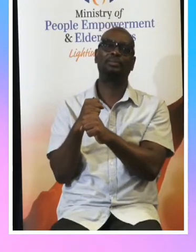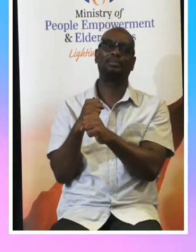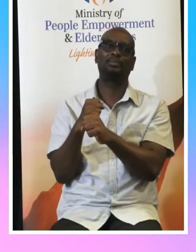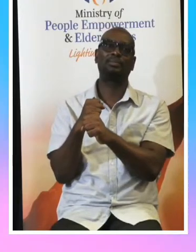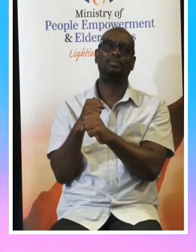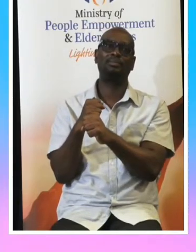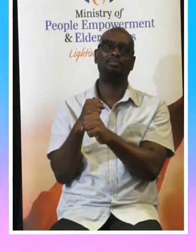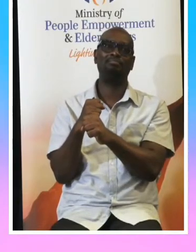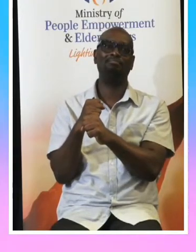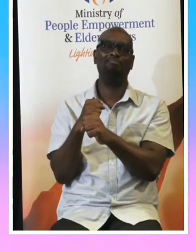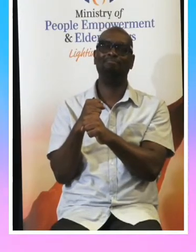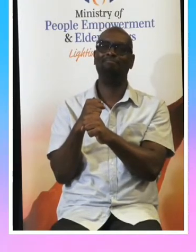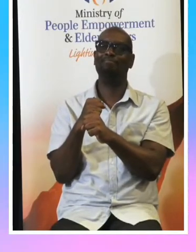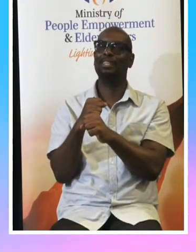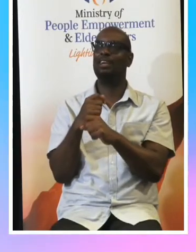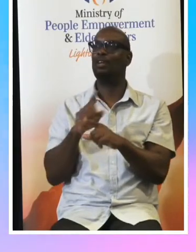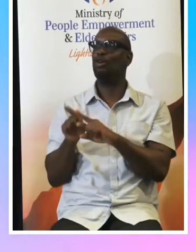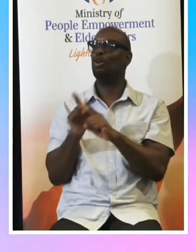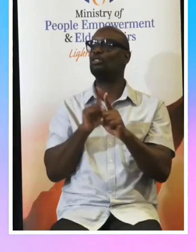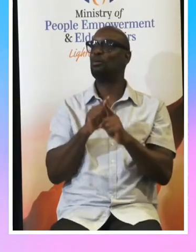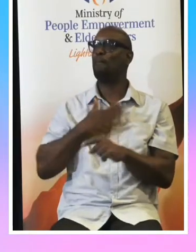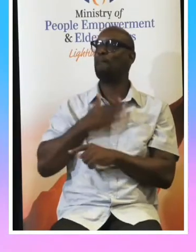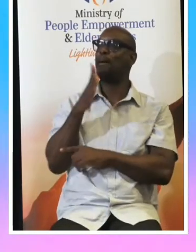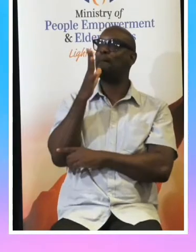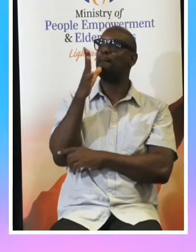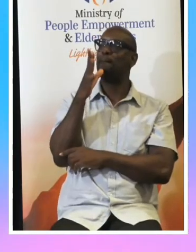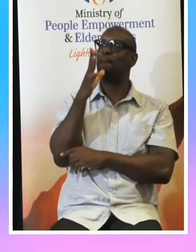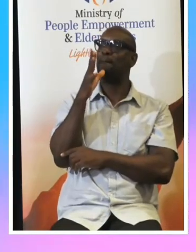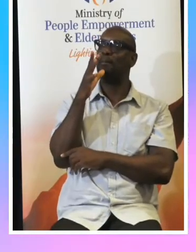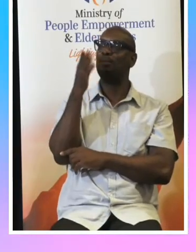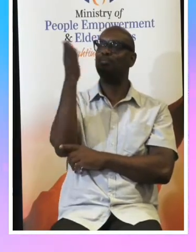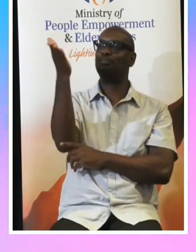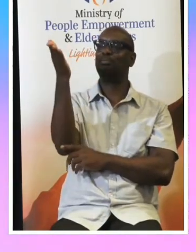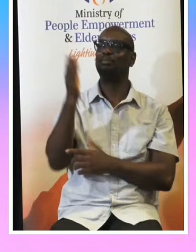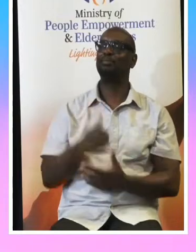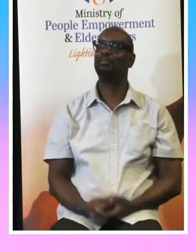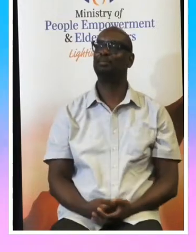Cannot not recognize my mom here,